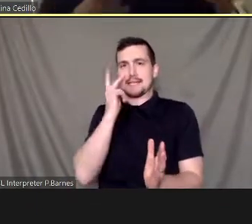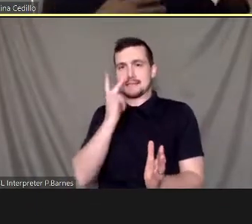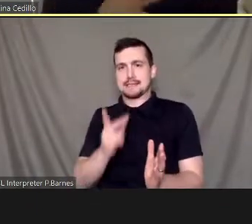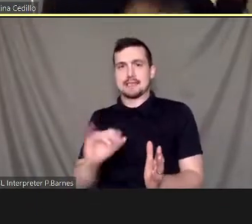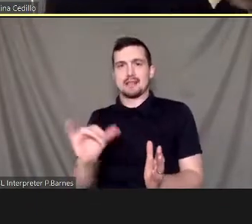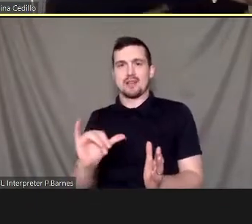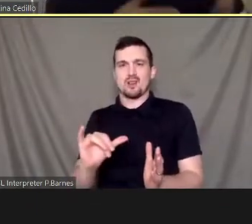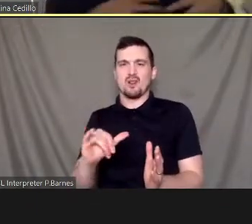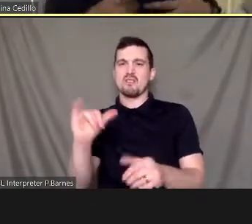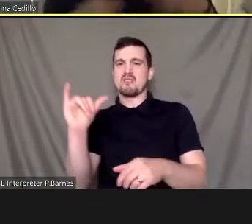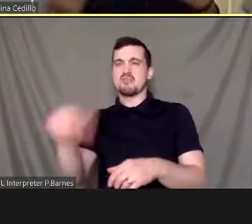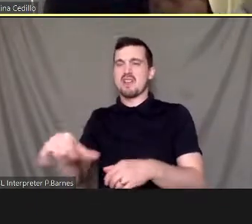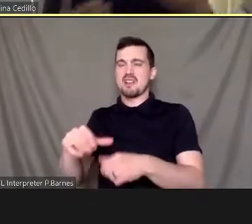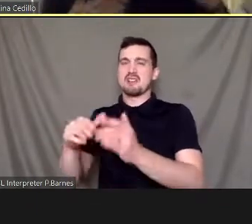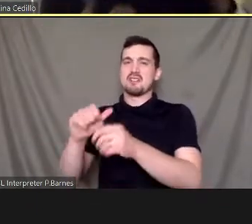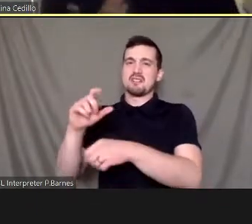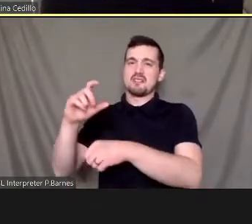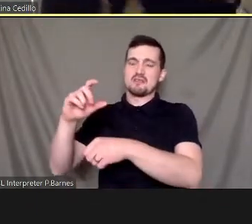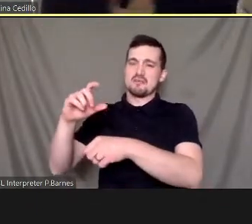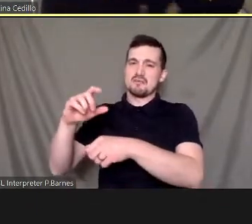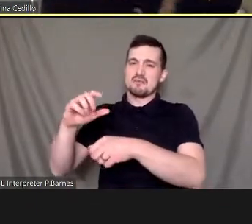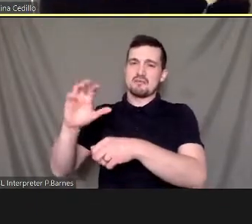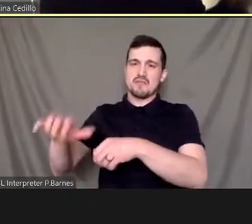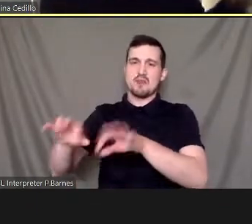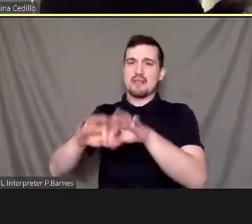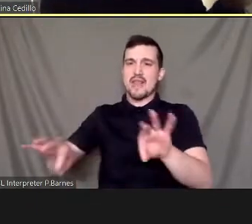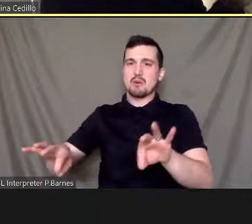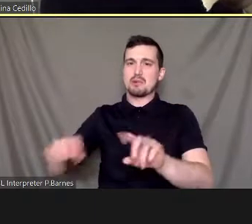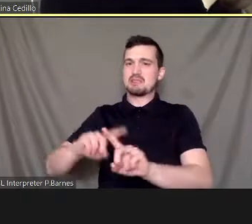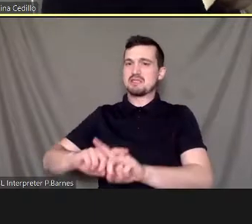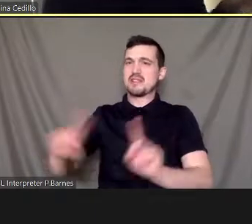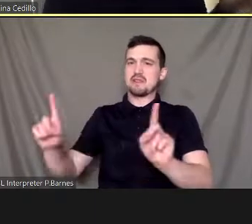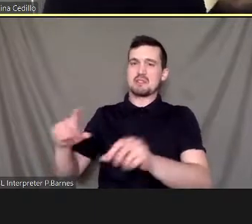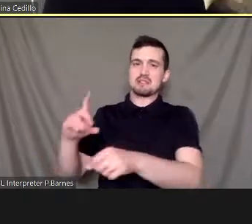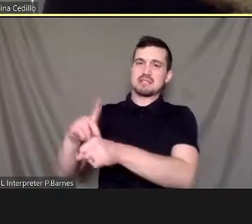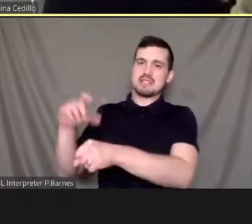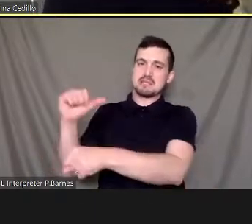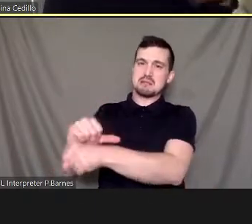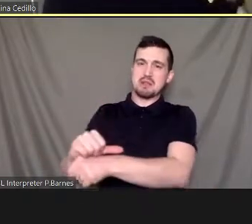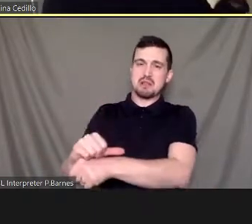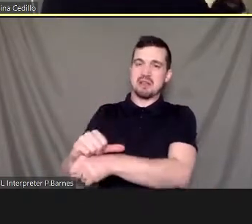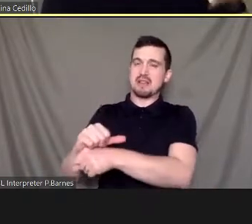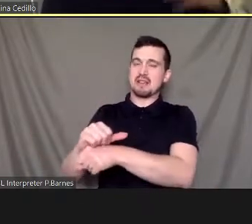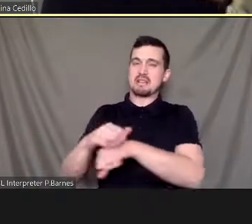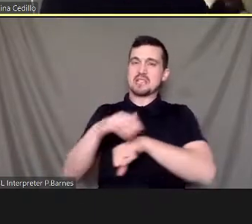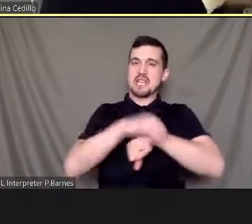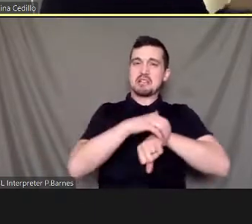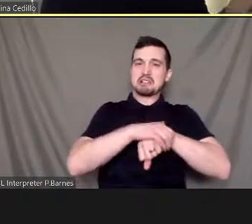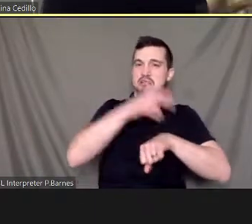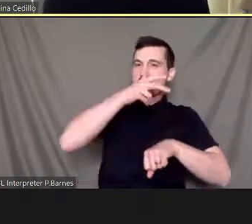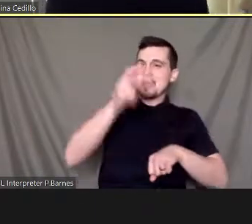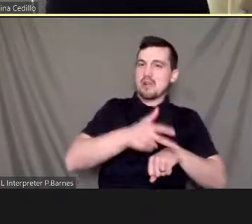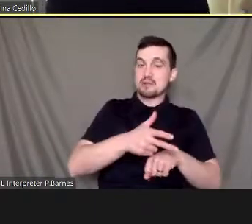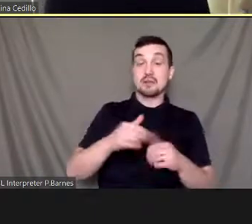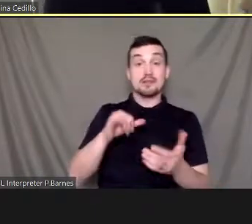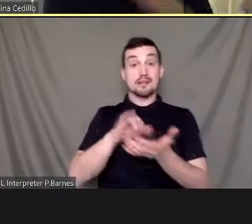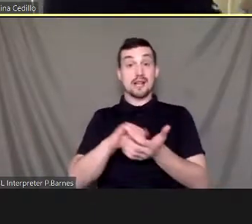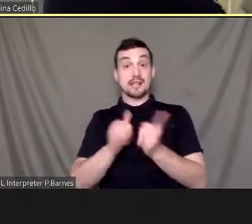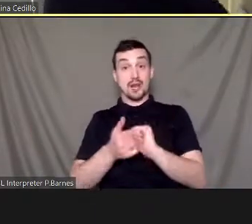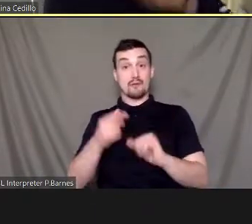a disability, which is the way that it has often been diagnosed in our education system over the last 200 years.